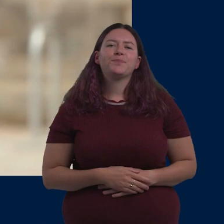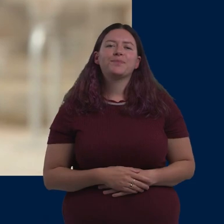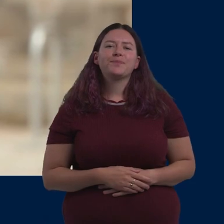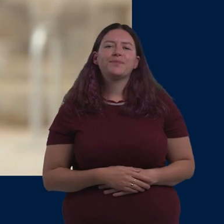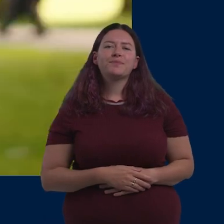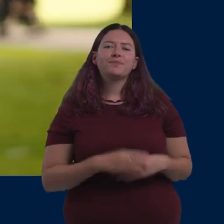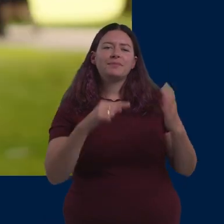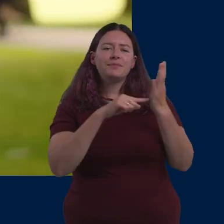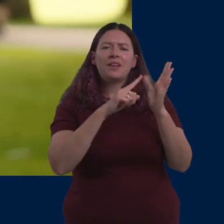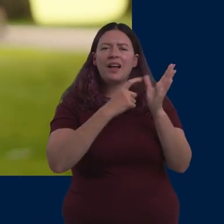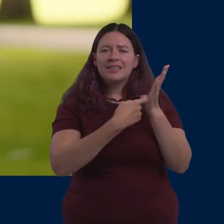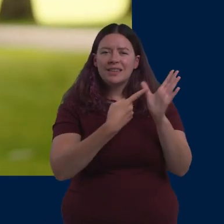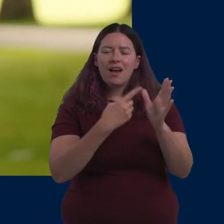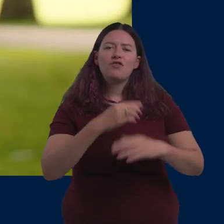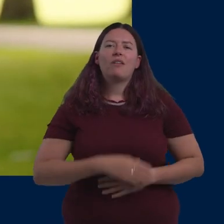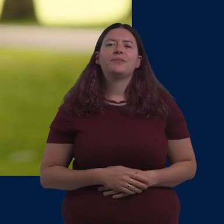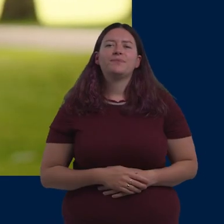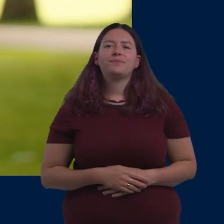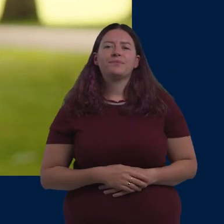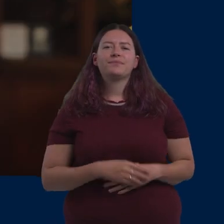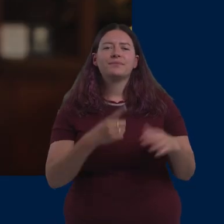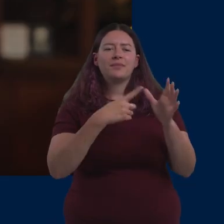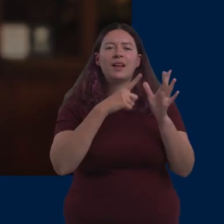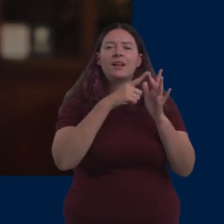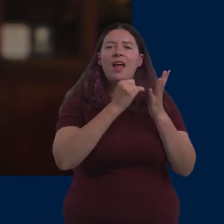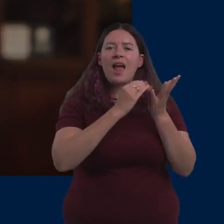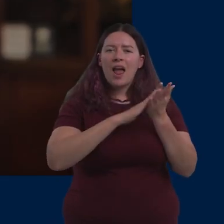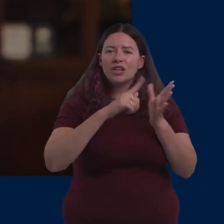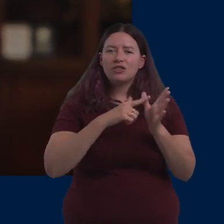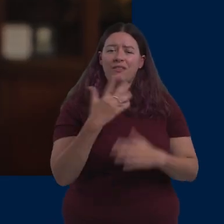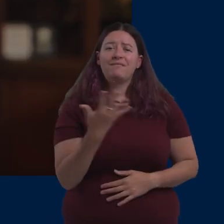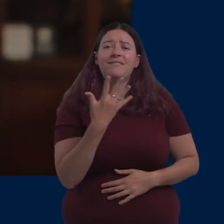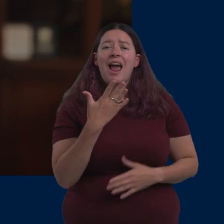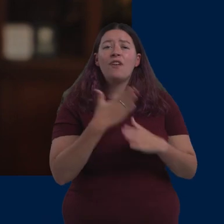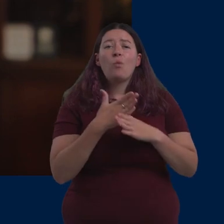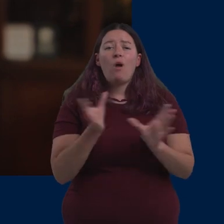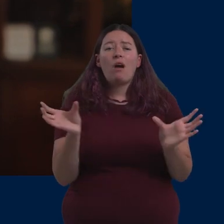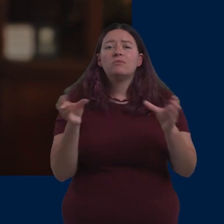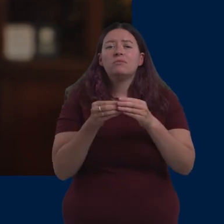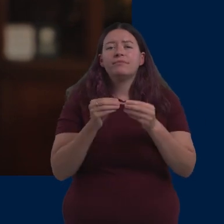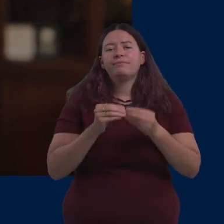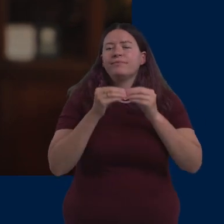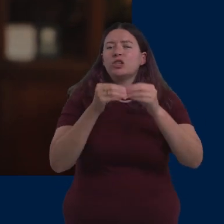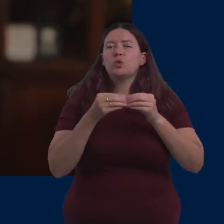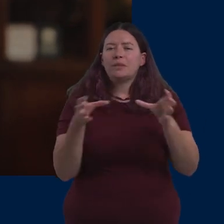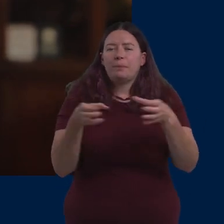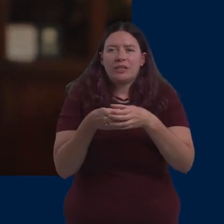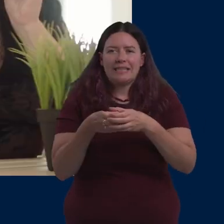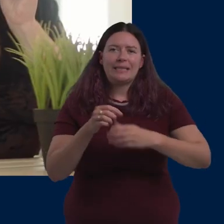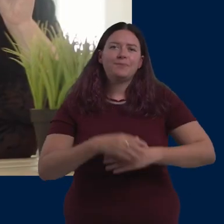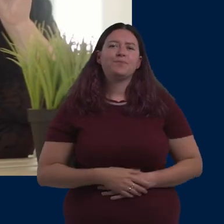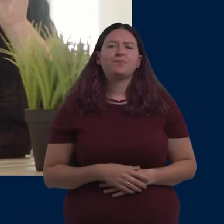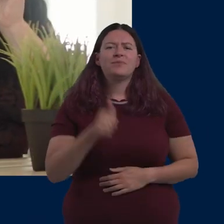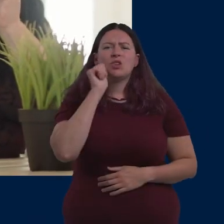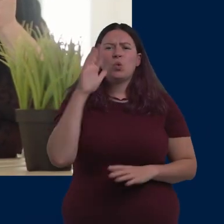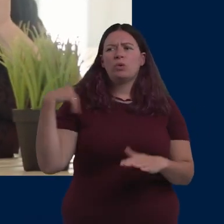and services. I'm Tara, your Vice President Education. And I'm Aisha, your Vice President Welfare.